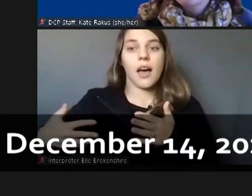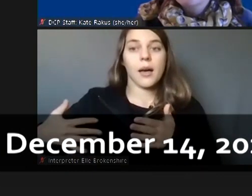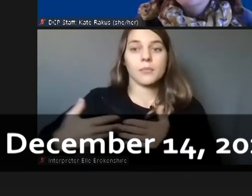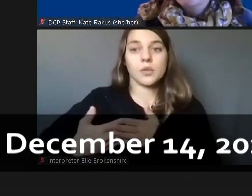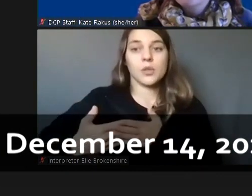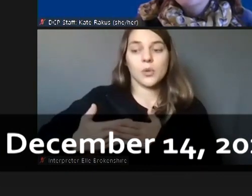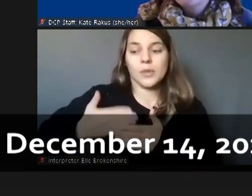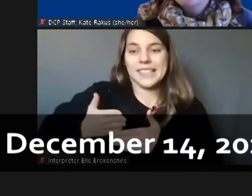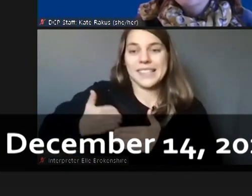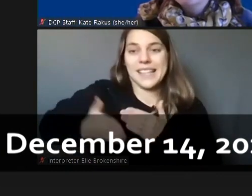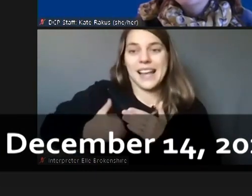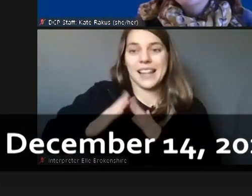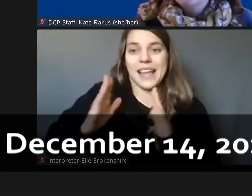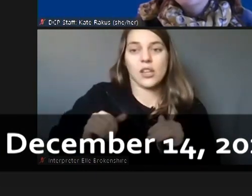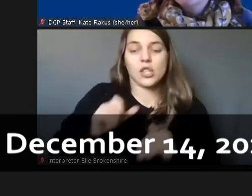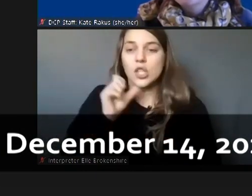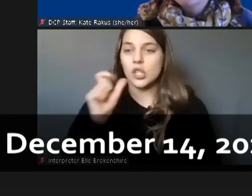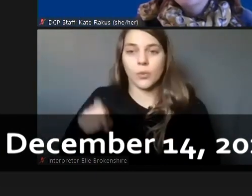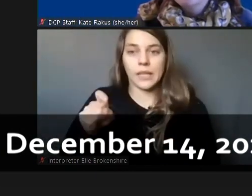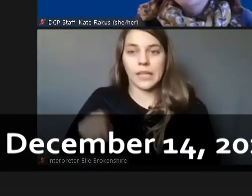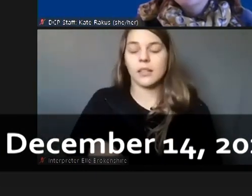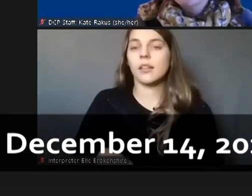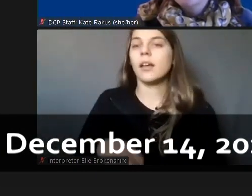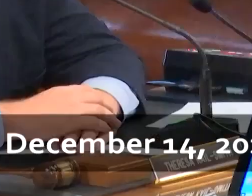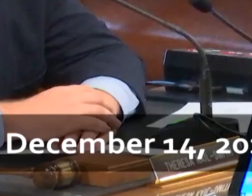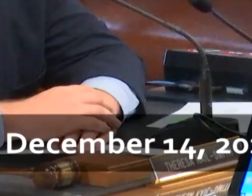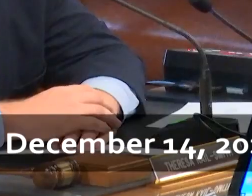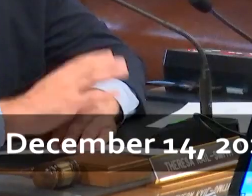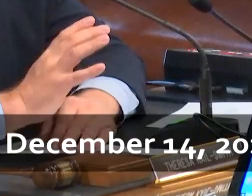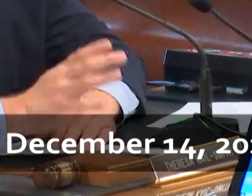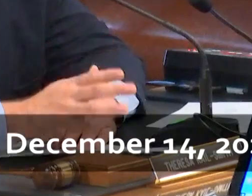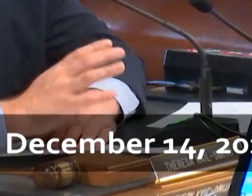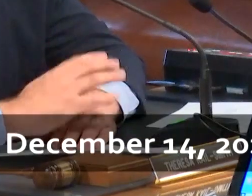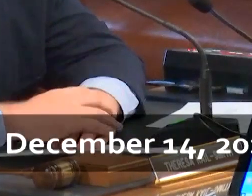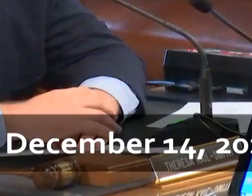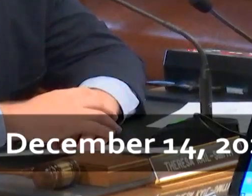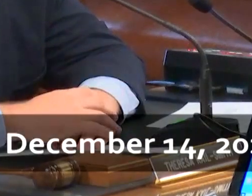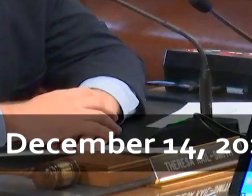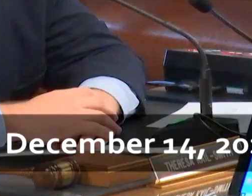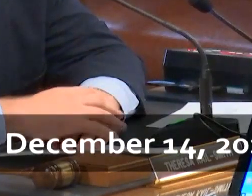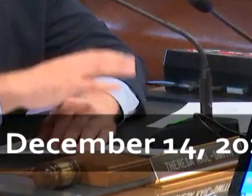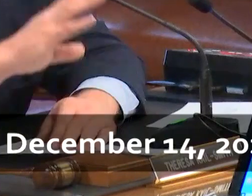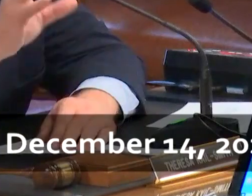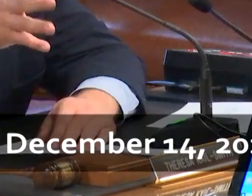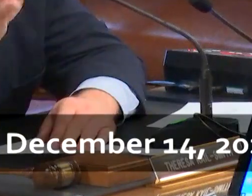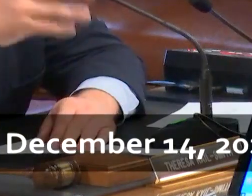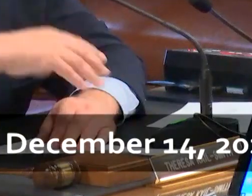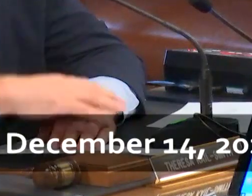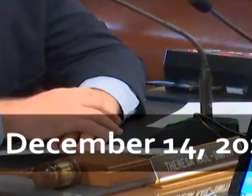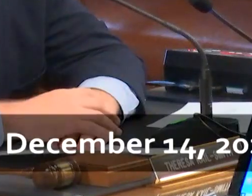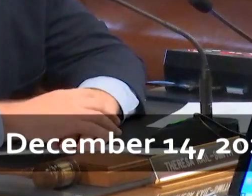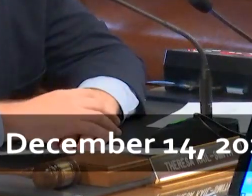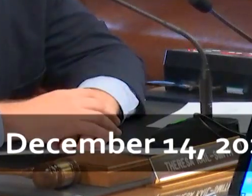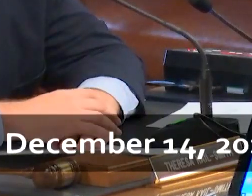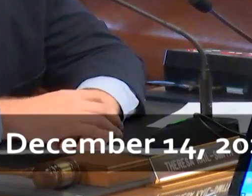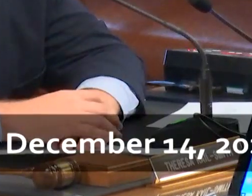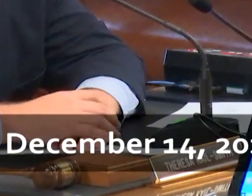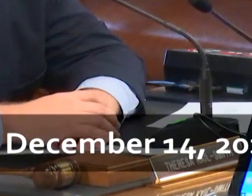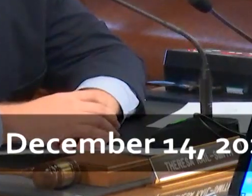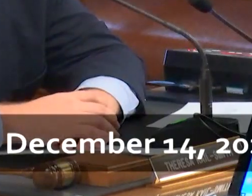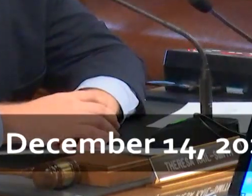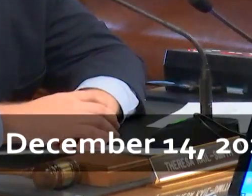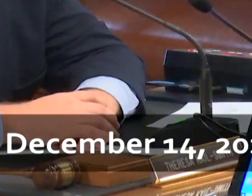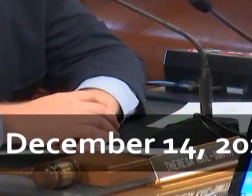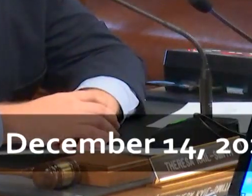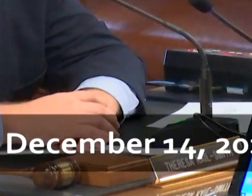or any special exception. Okay. And now with this one, same thing. The green in the proposed, you don't need any